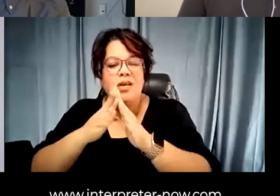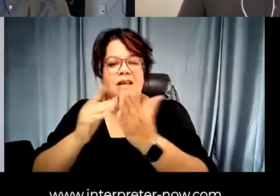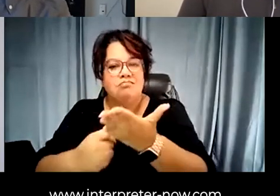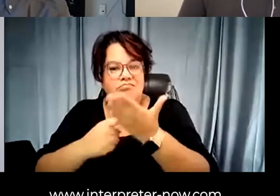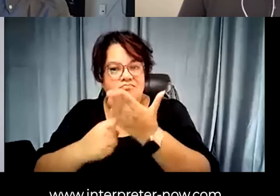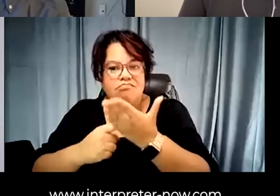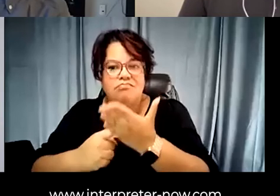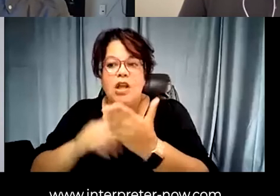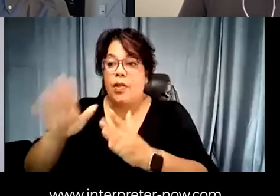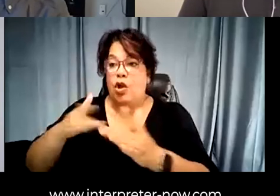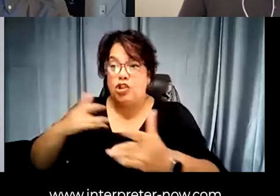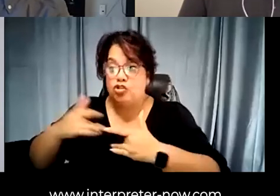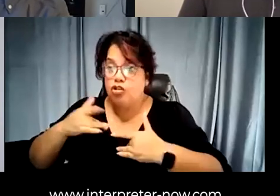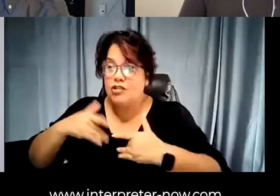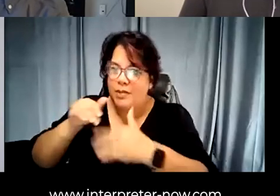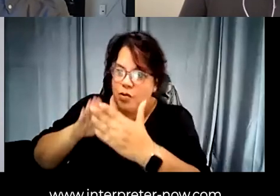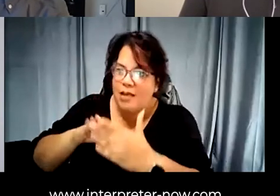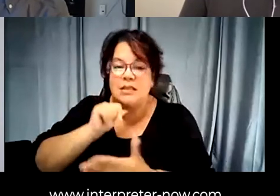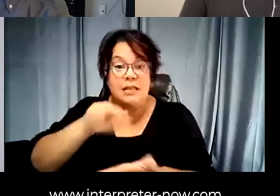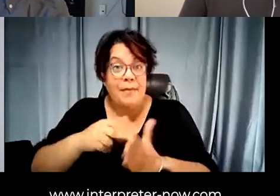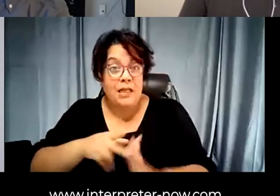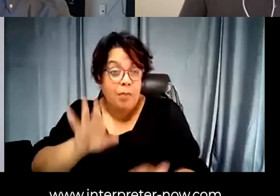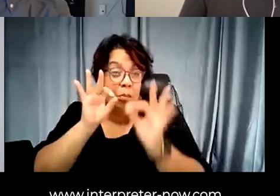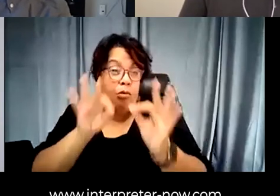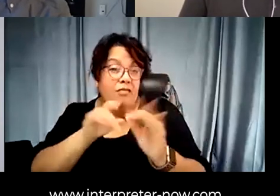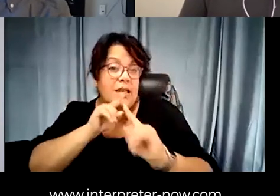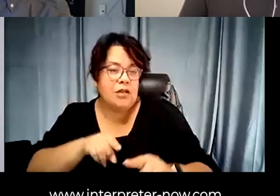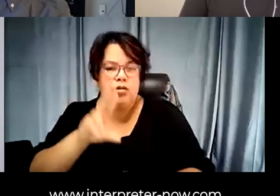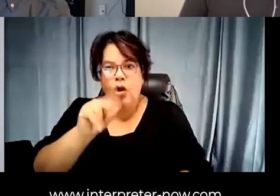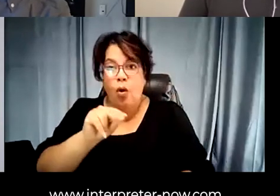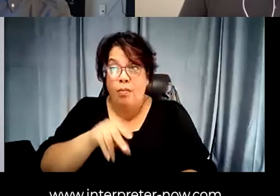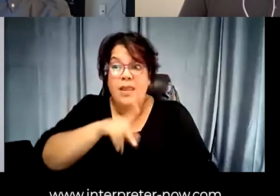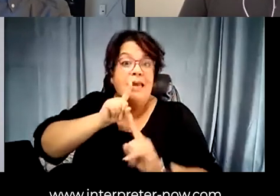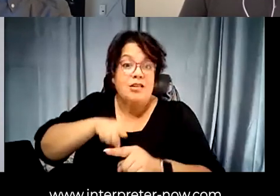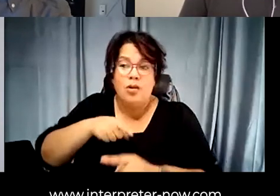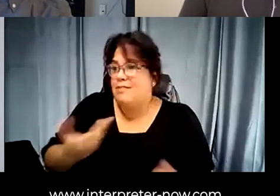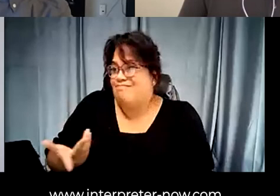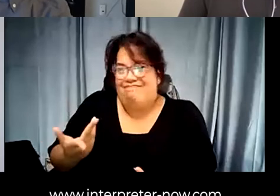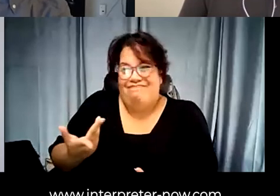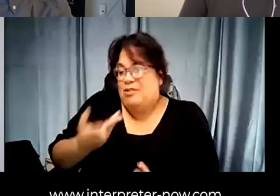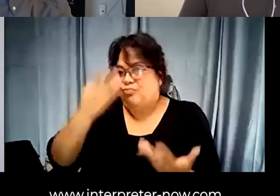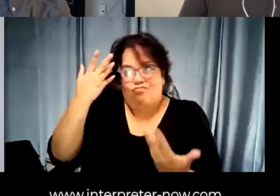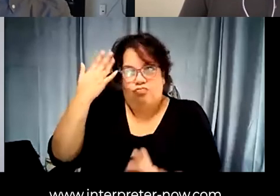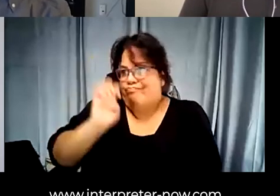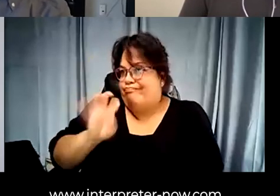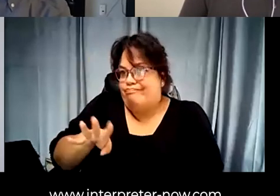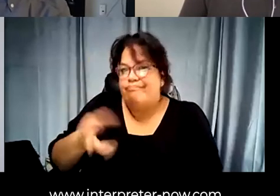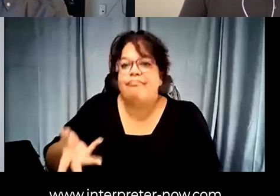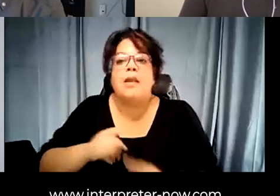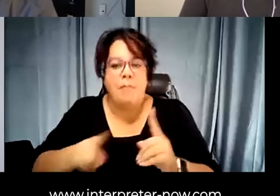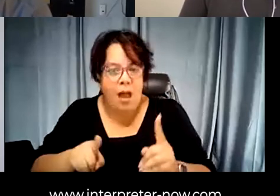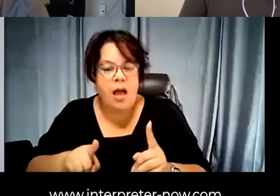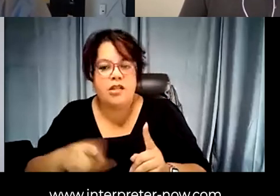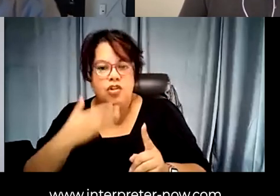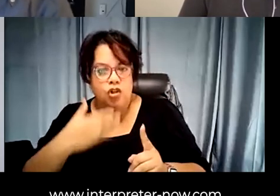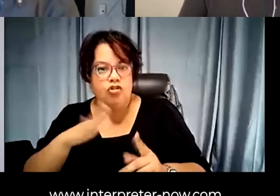addressed? Once again, it doesn't have to be a perfect answer. Your answer can say, we don't know yet. But just making sure that there's a way to get that